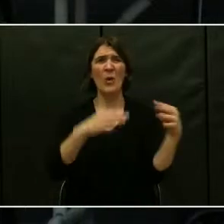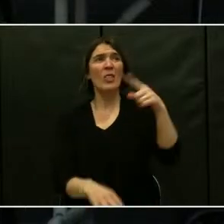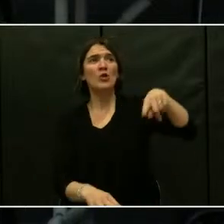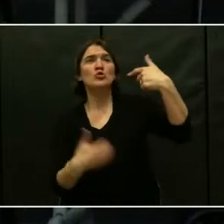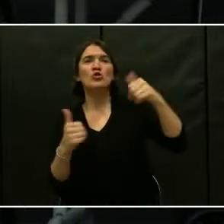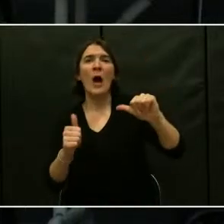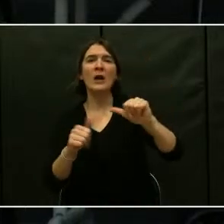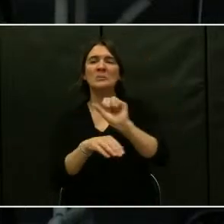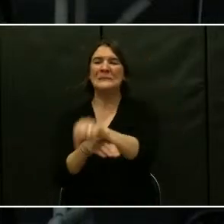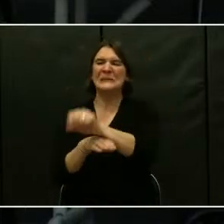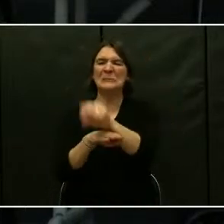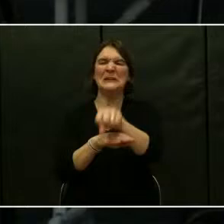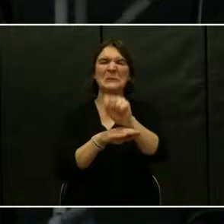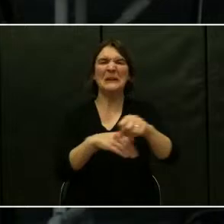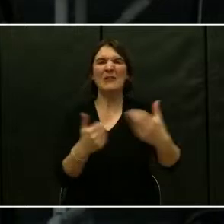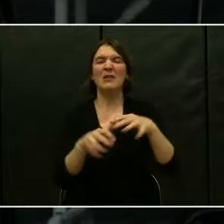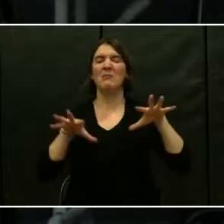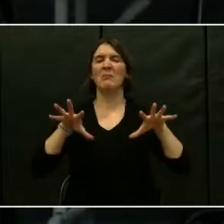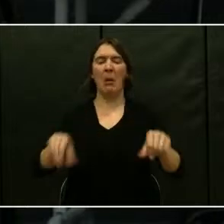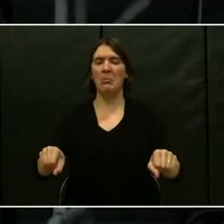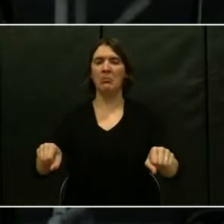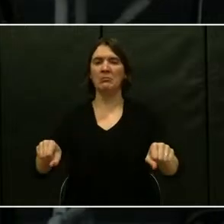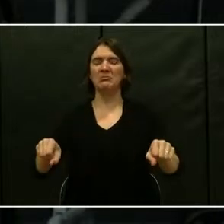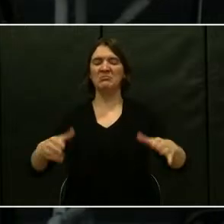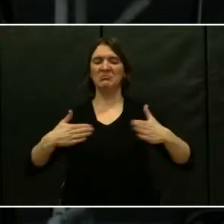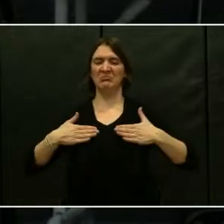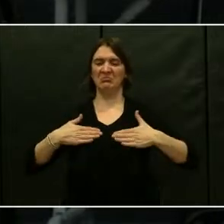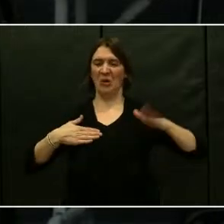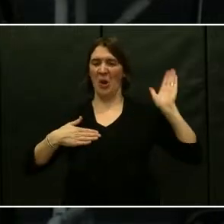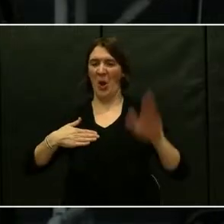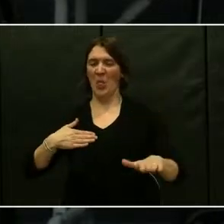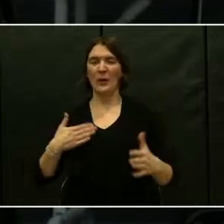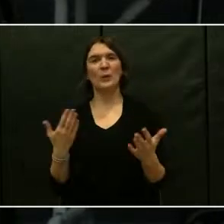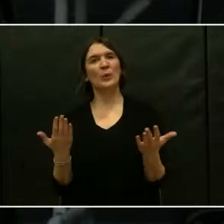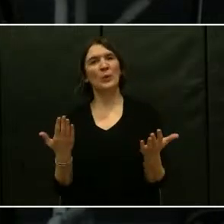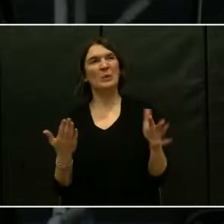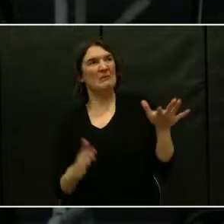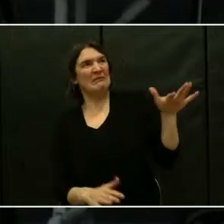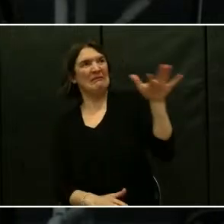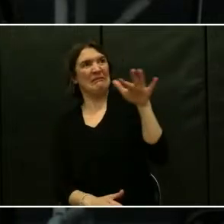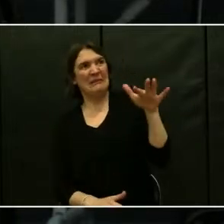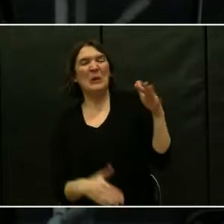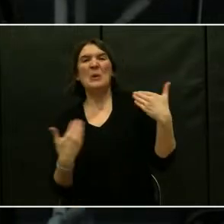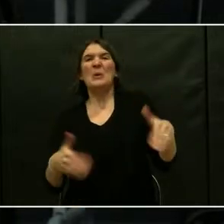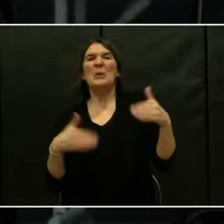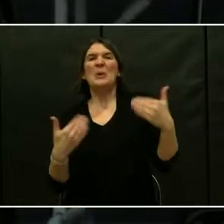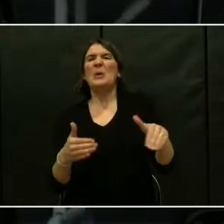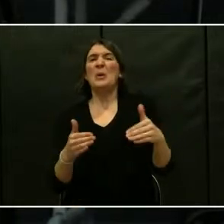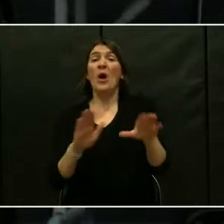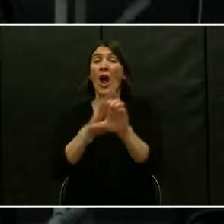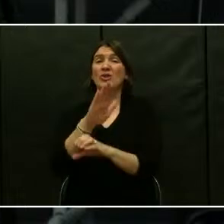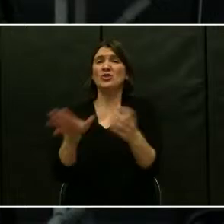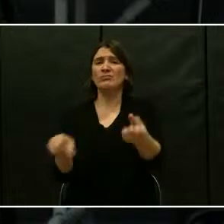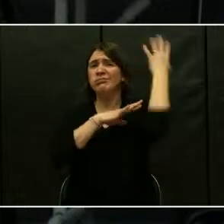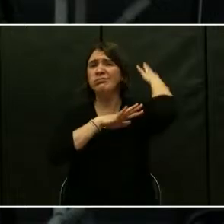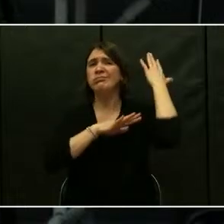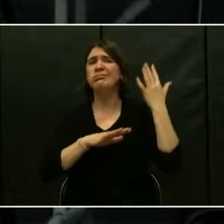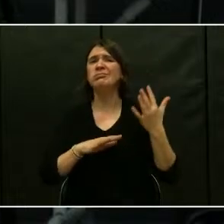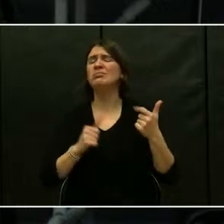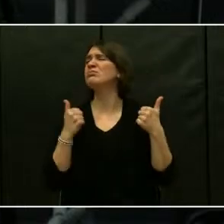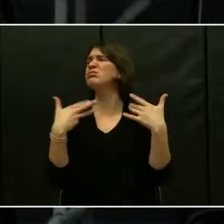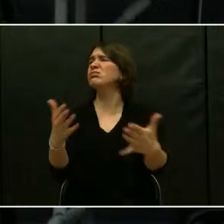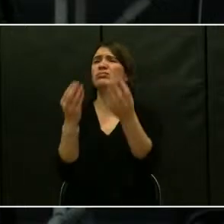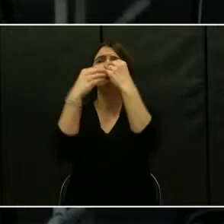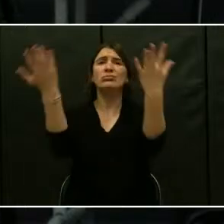conquer their neighbors and create full-fledged Empires these men are assaulting constitutions and holding sham